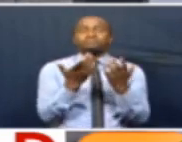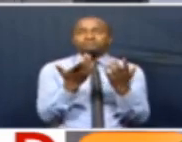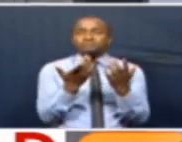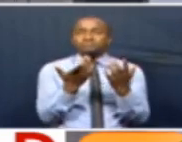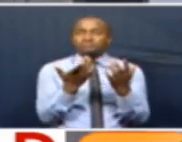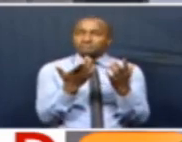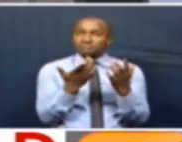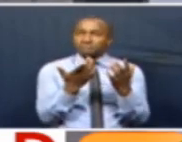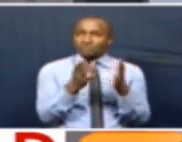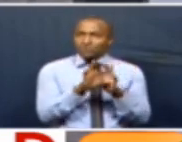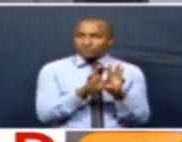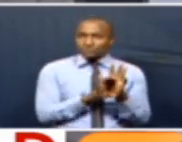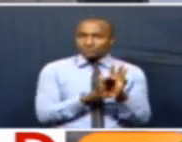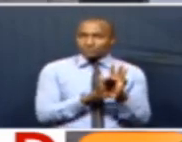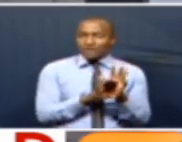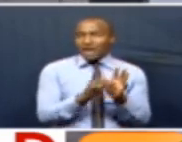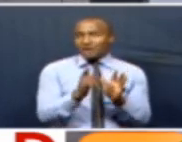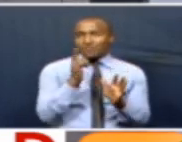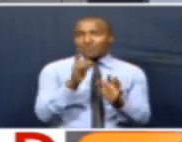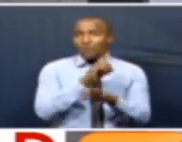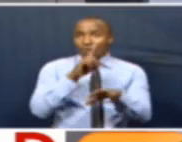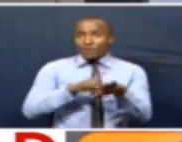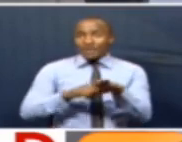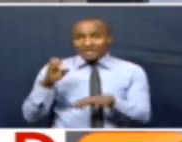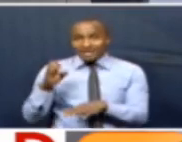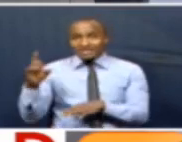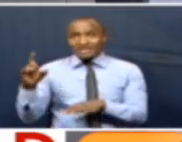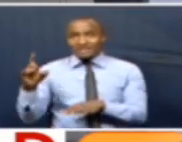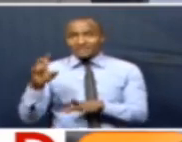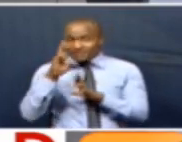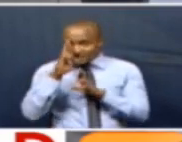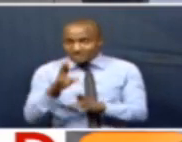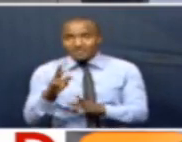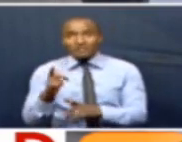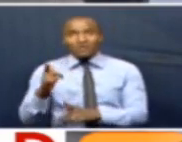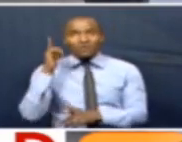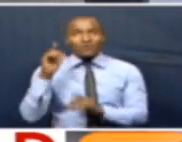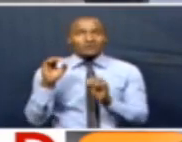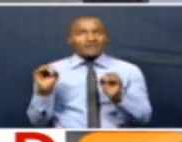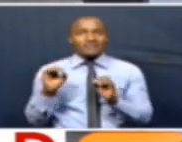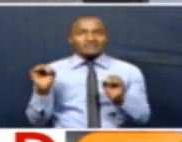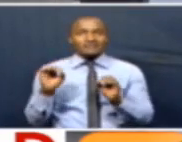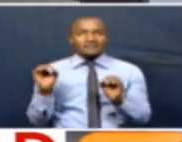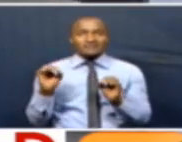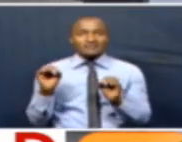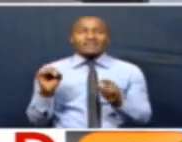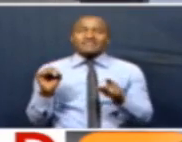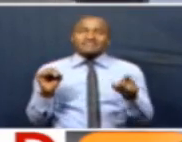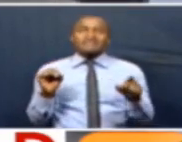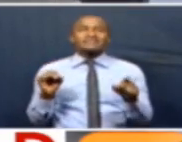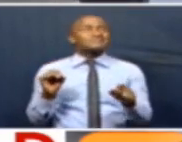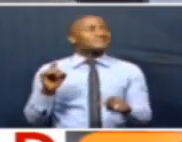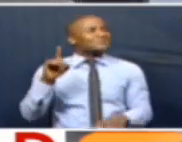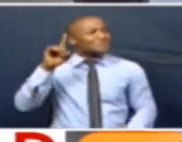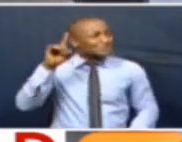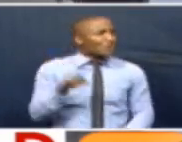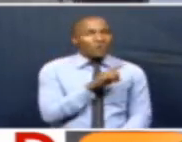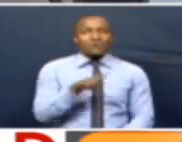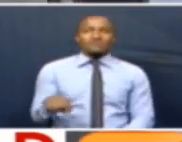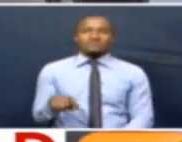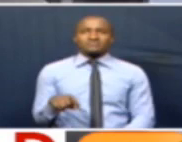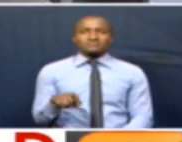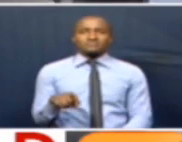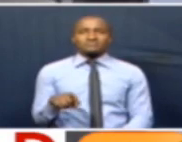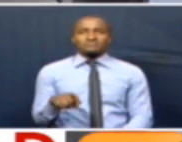when the executive does not respect the law, in fact, that is worse dictatorship than anything